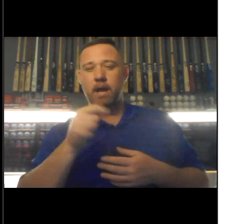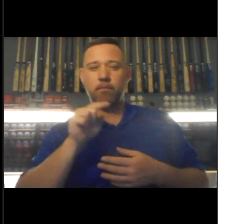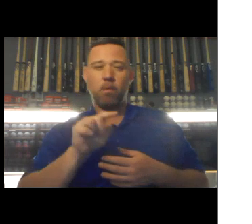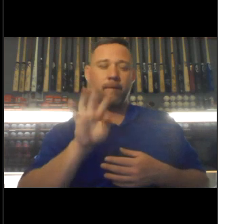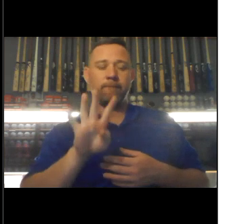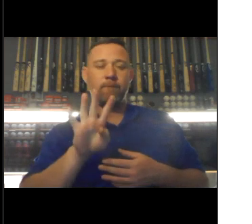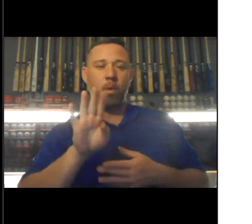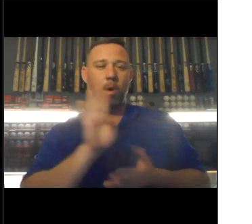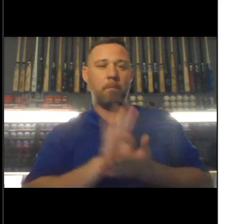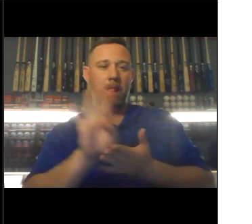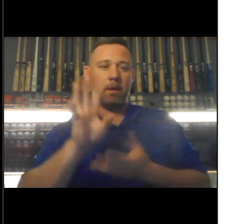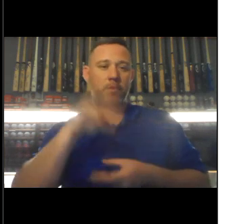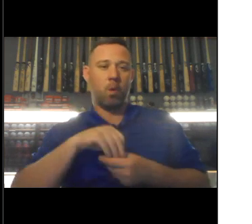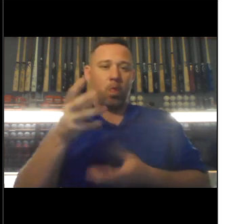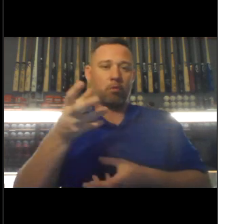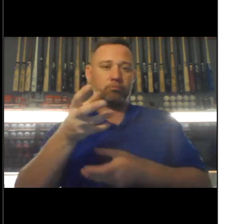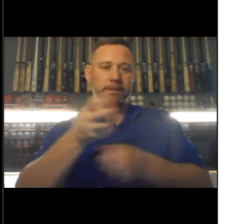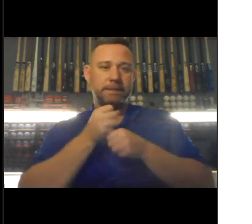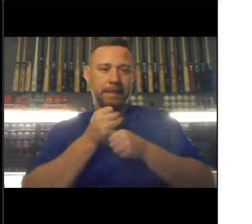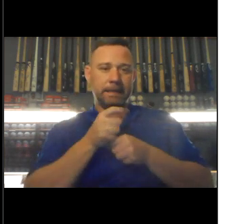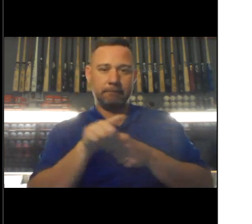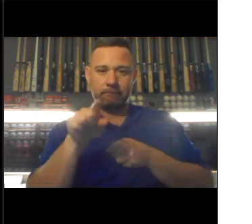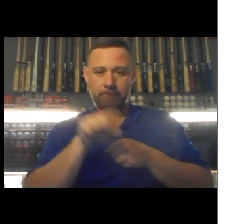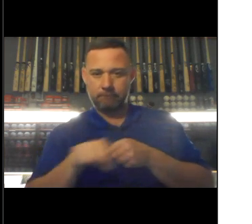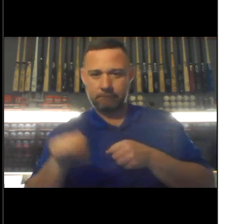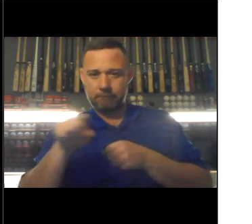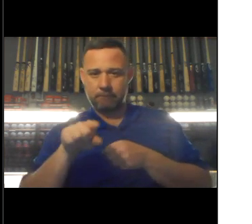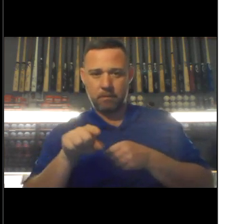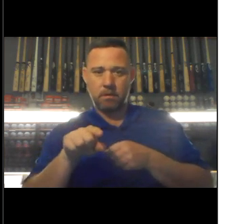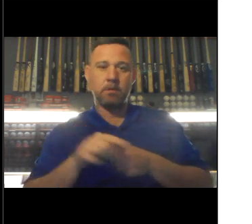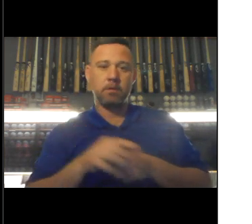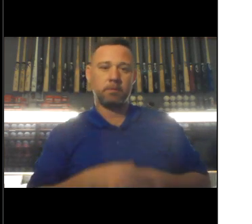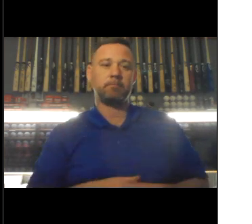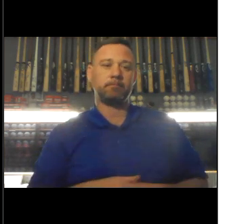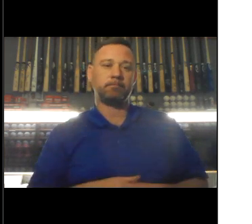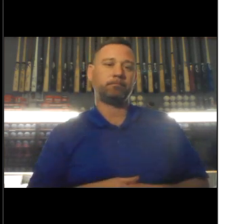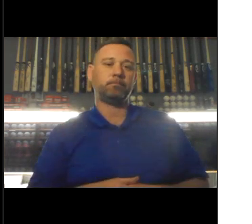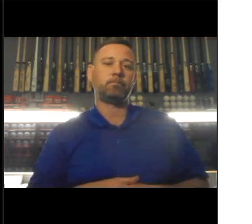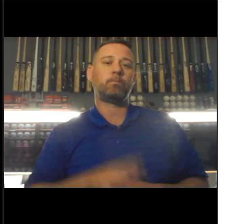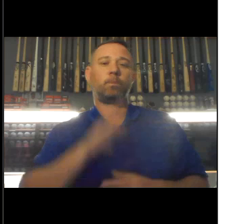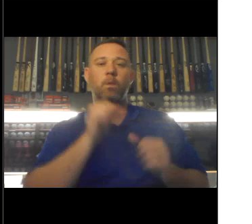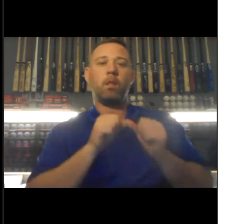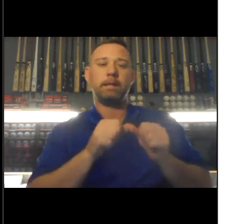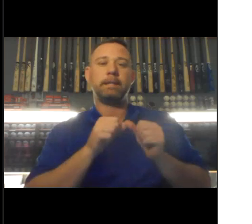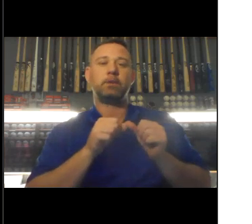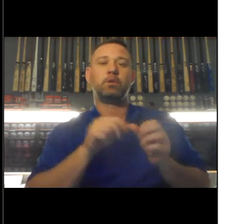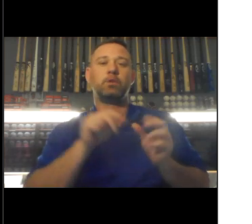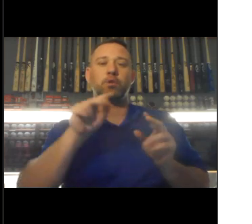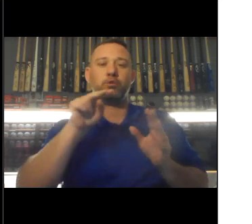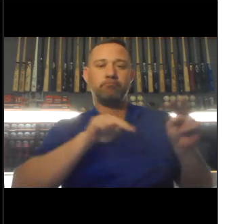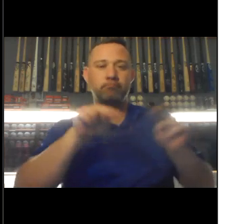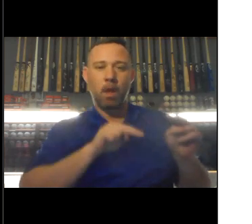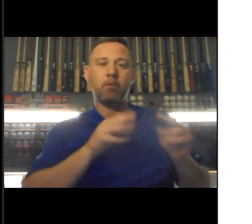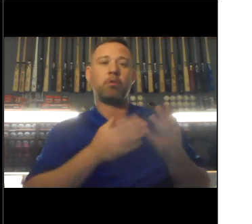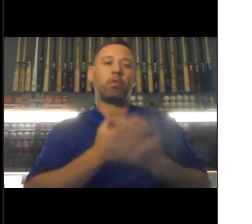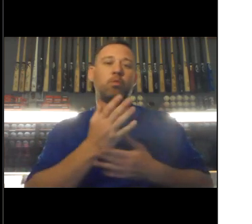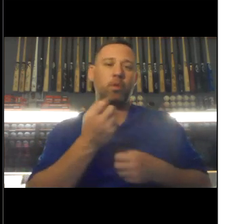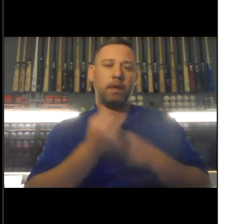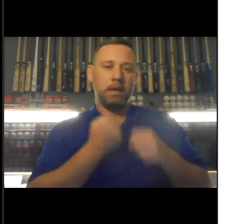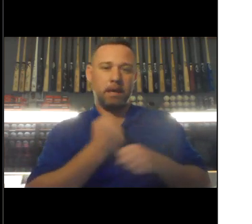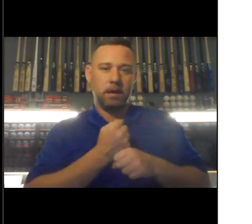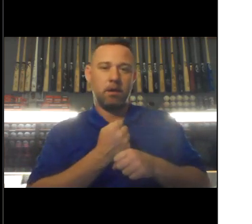total revenue received, and as you can see, actual is about $10.4 billion received. We'll continue to monitor as we progress through the fiscal year.